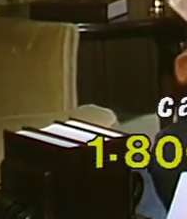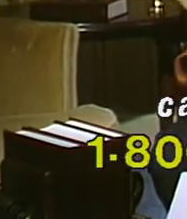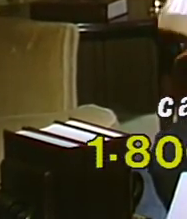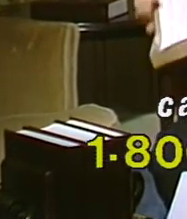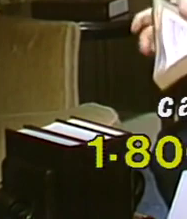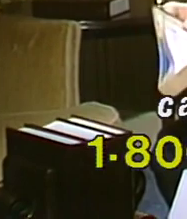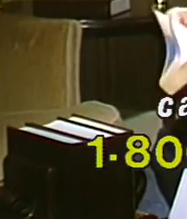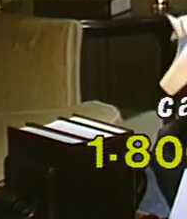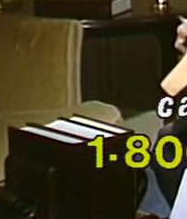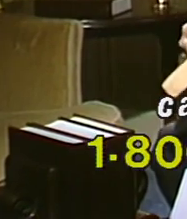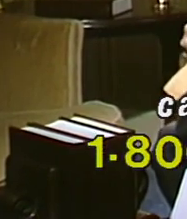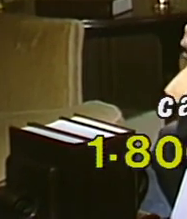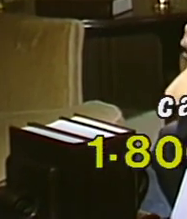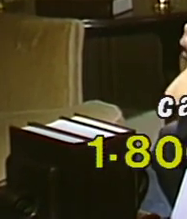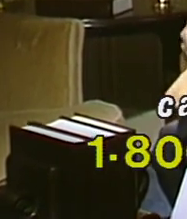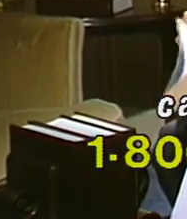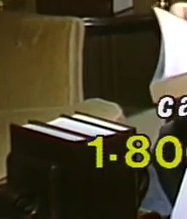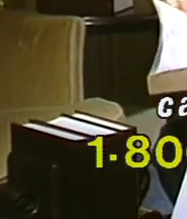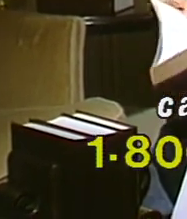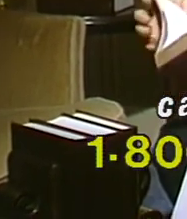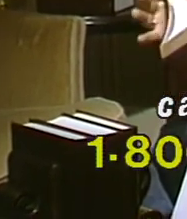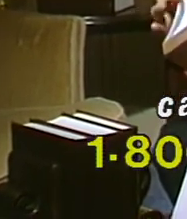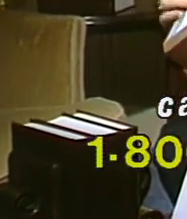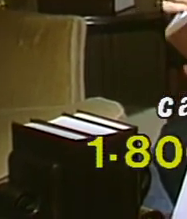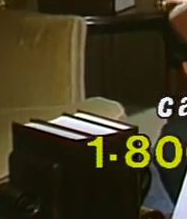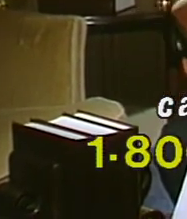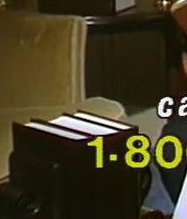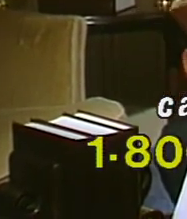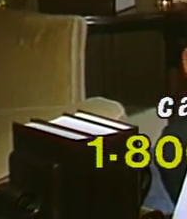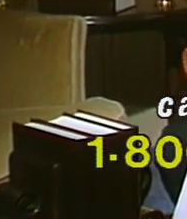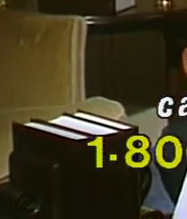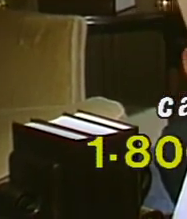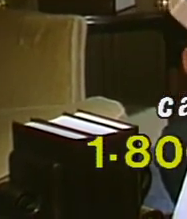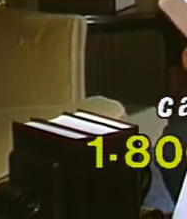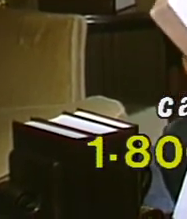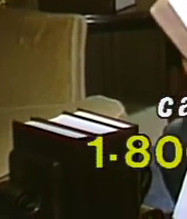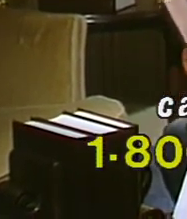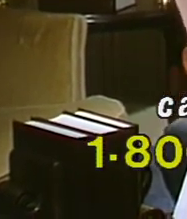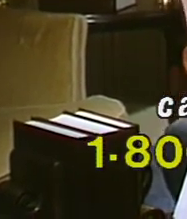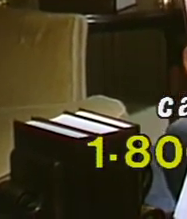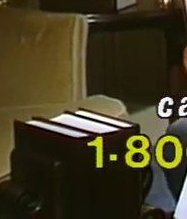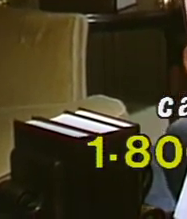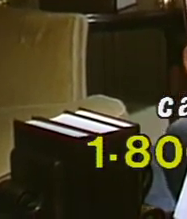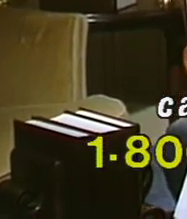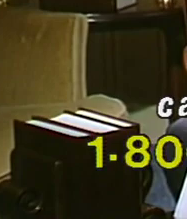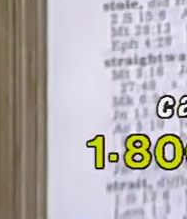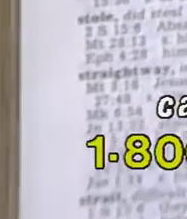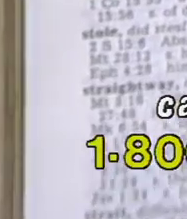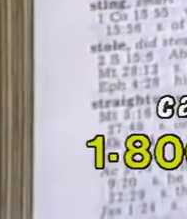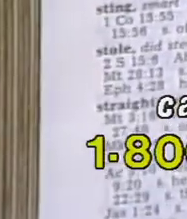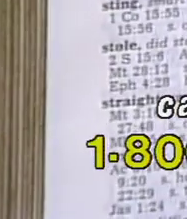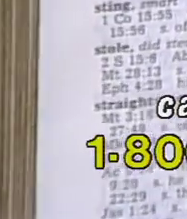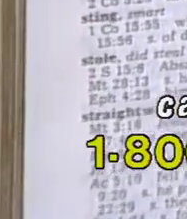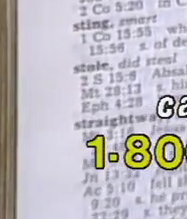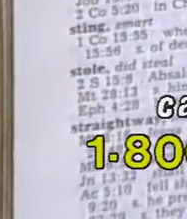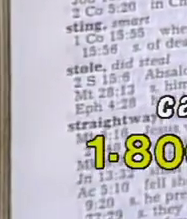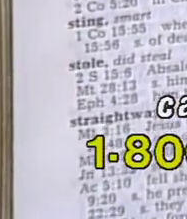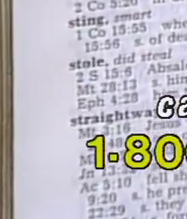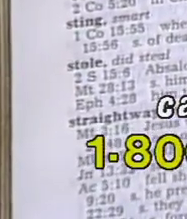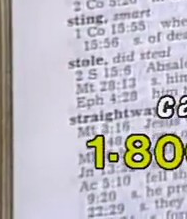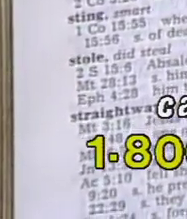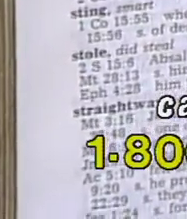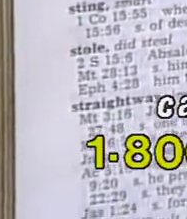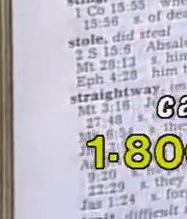you'll find a concordance that will help you to find cross references and word definitions,